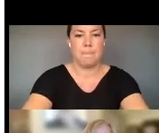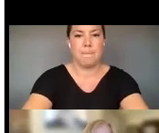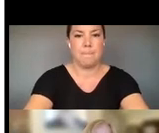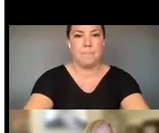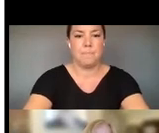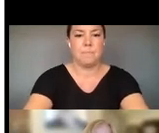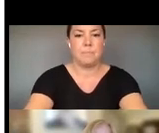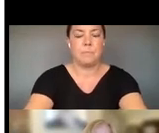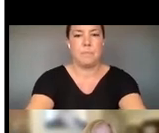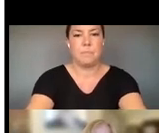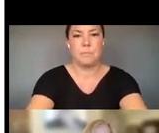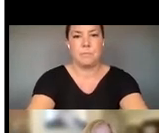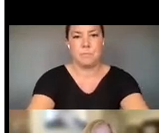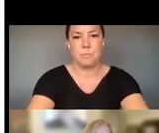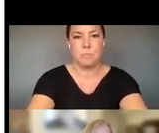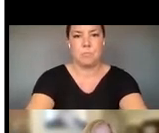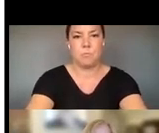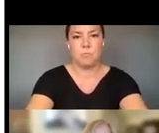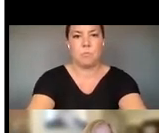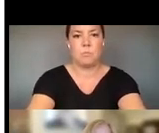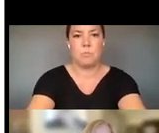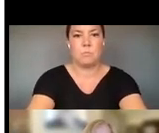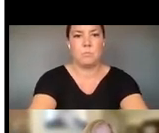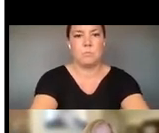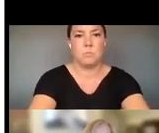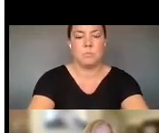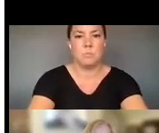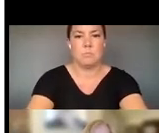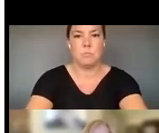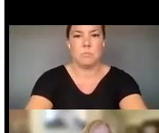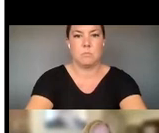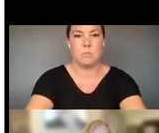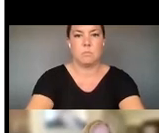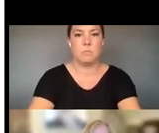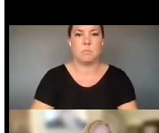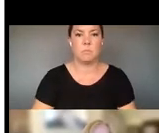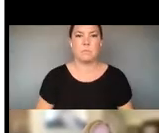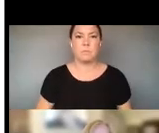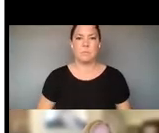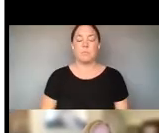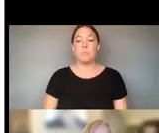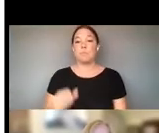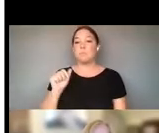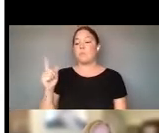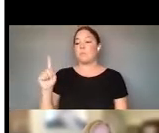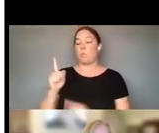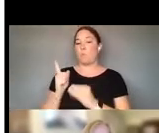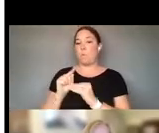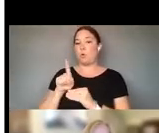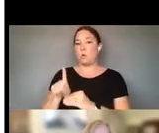here's a specific question that we're running out of time. Yeah. Um, uh, if an organization, um,